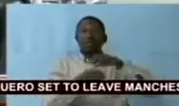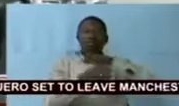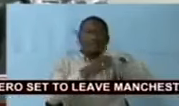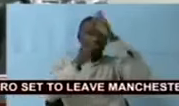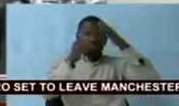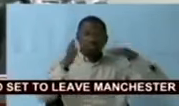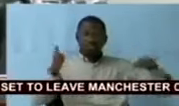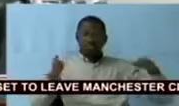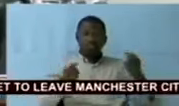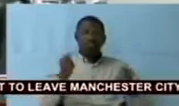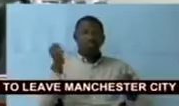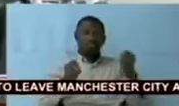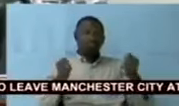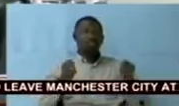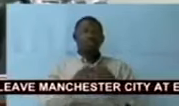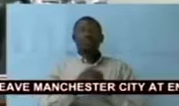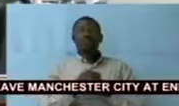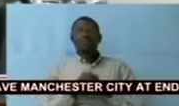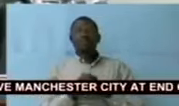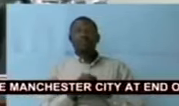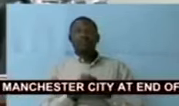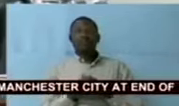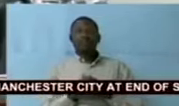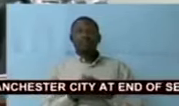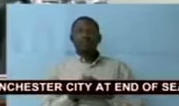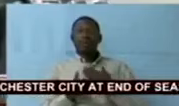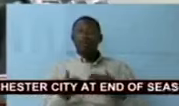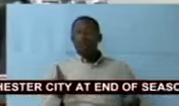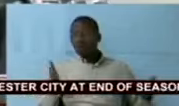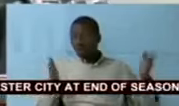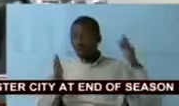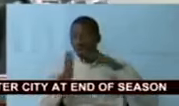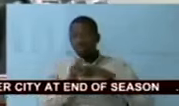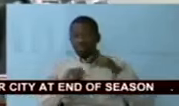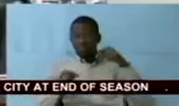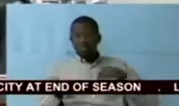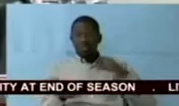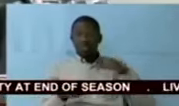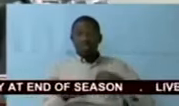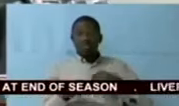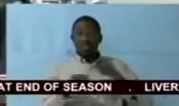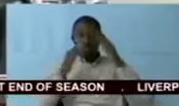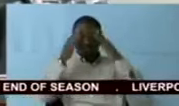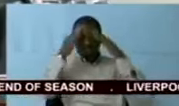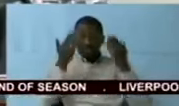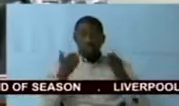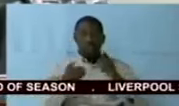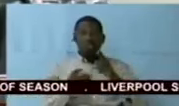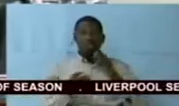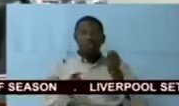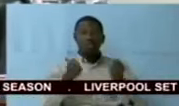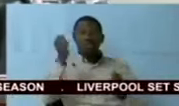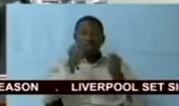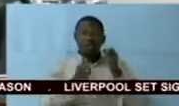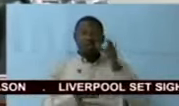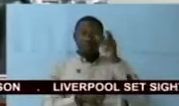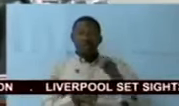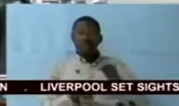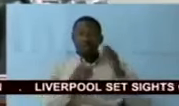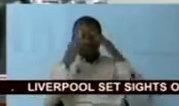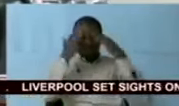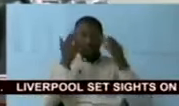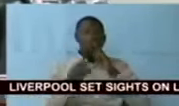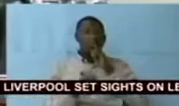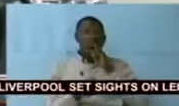And I up to date. I don't know the driver. I don't know the